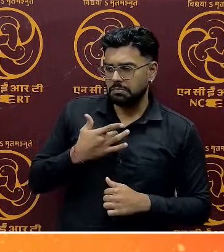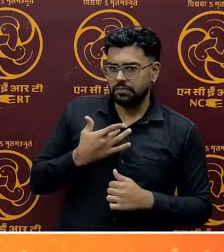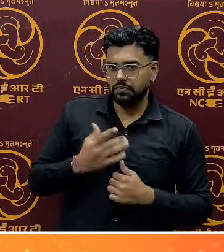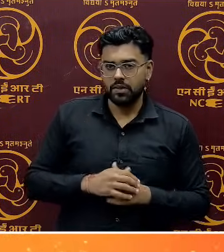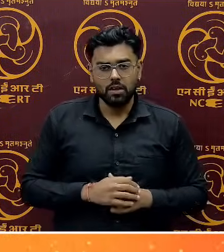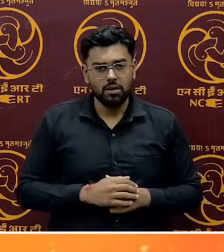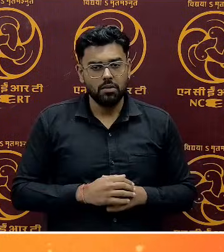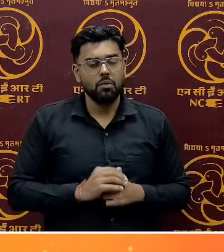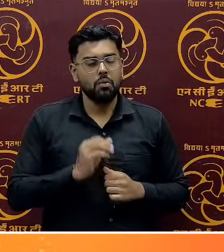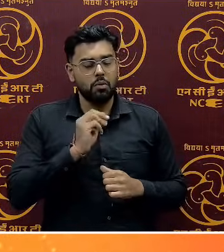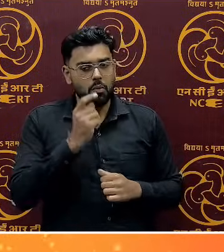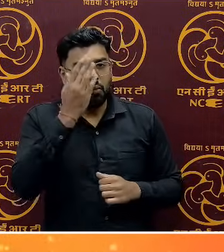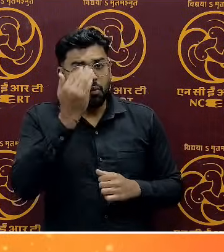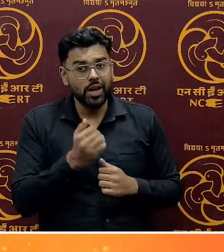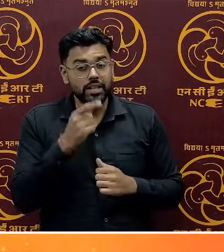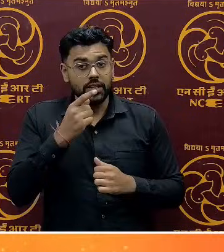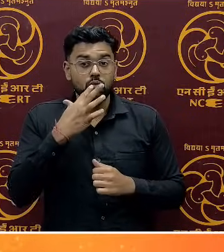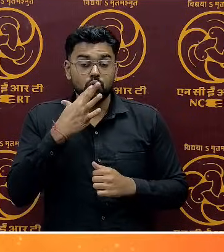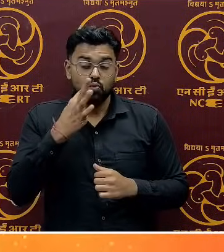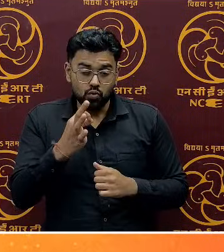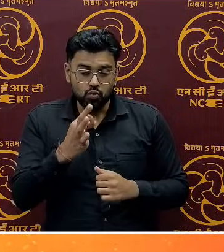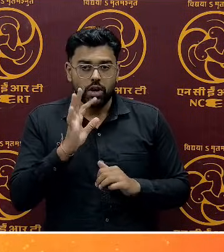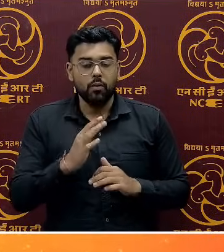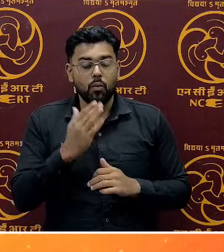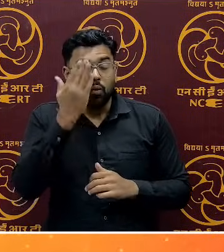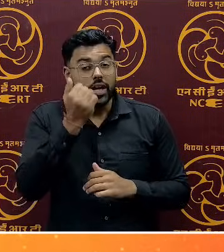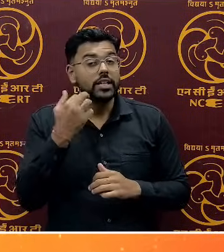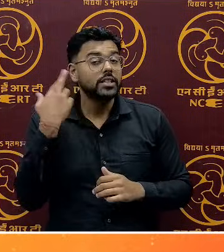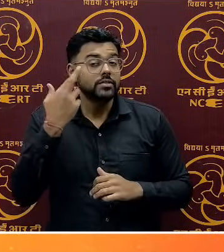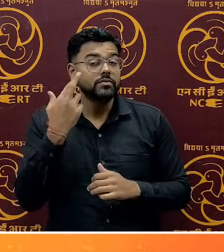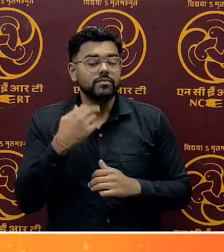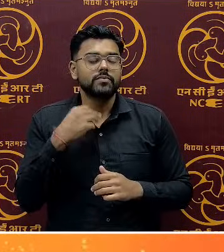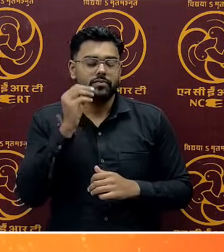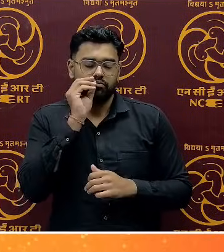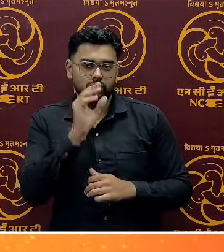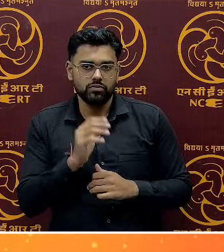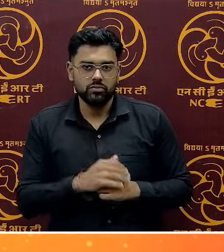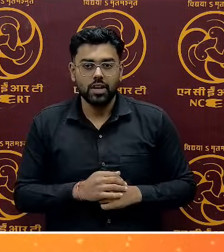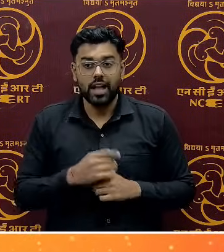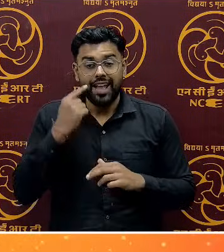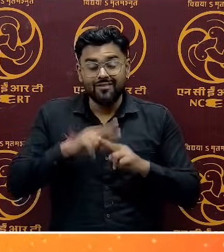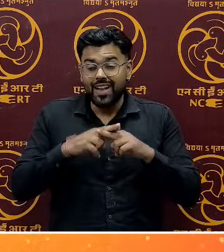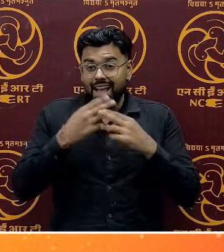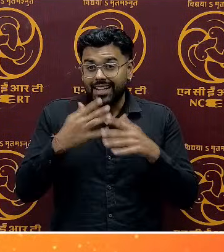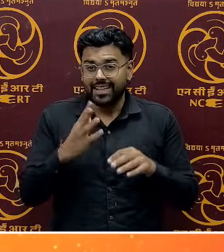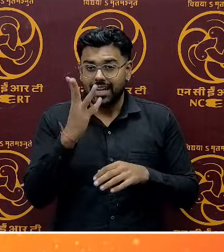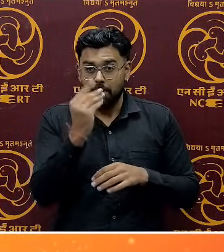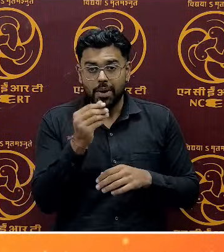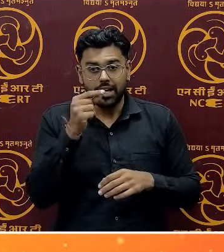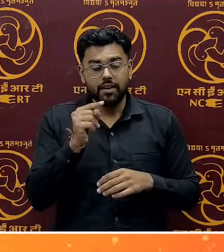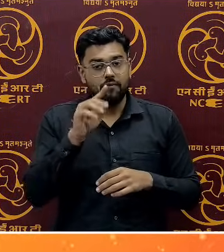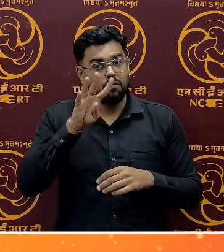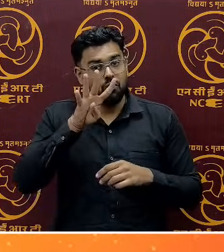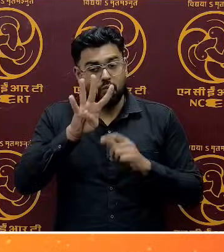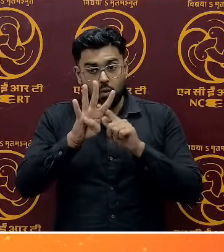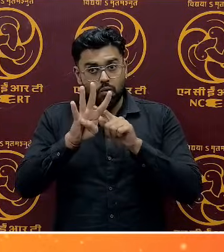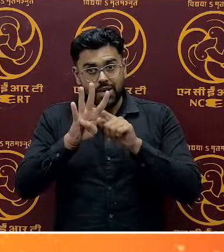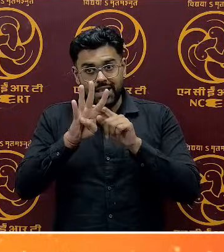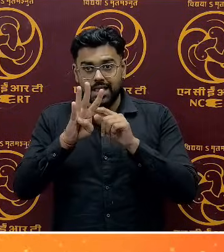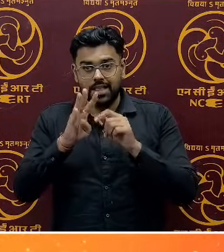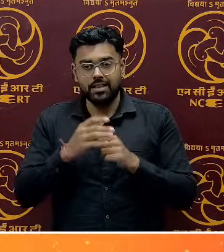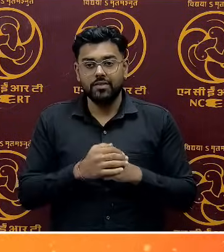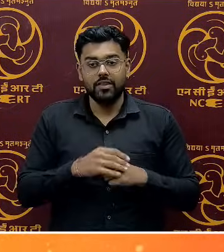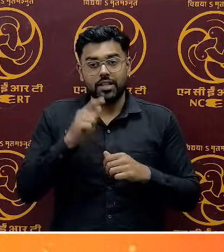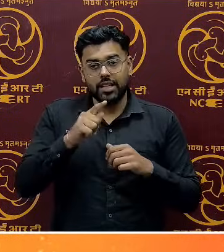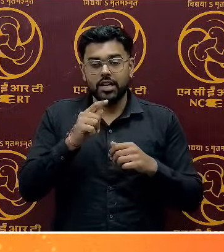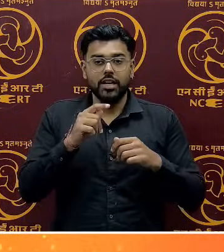Why? This is a true statement because any number ending in 4 is obviously divisible by 2. Divisible by